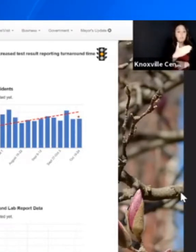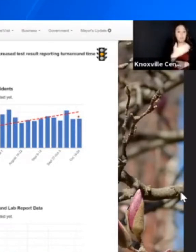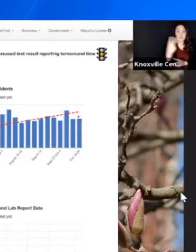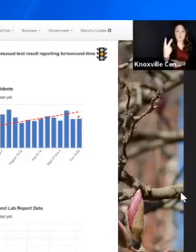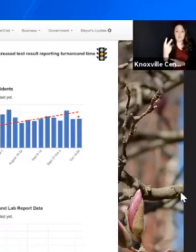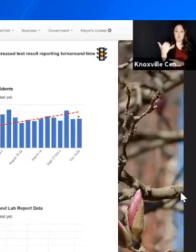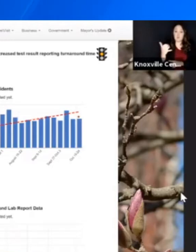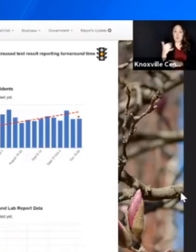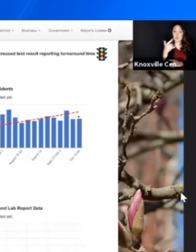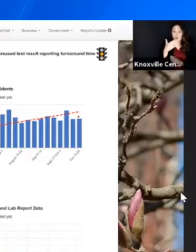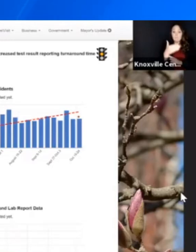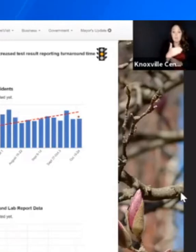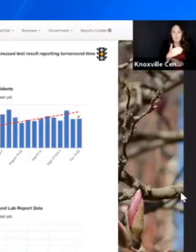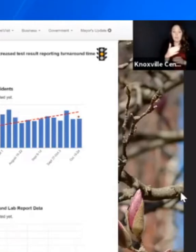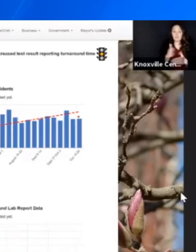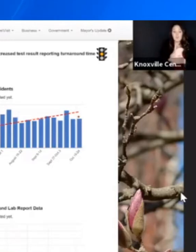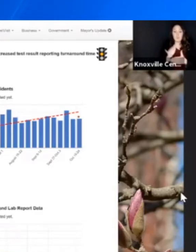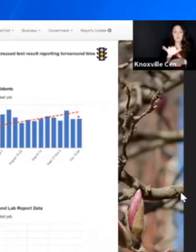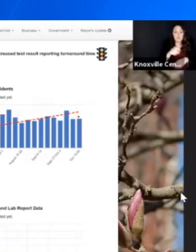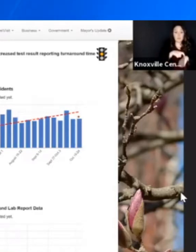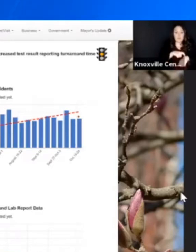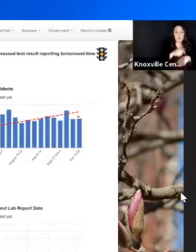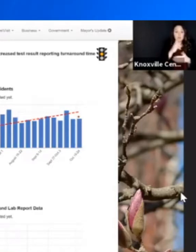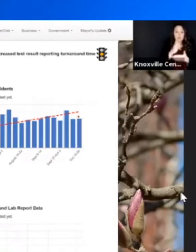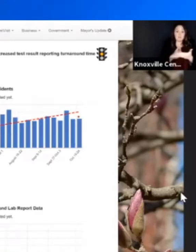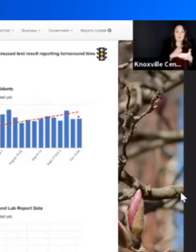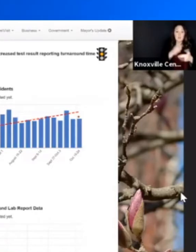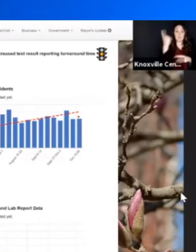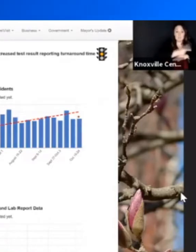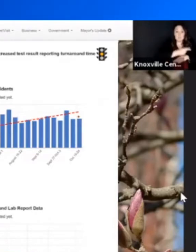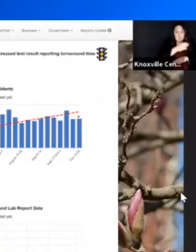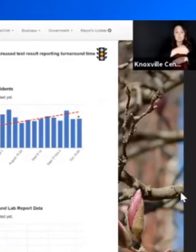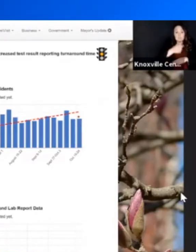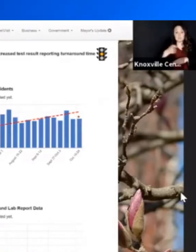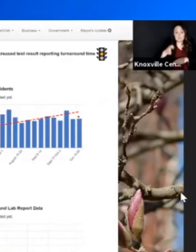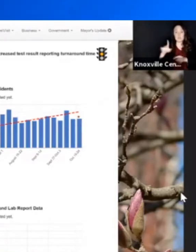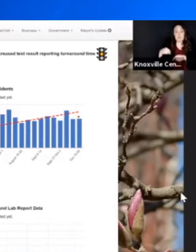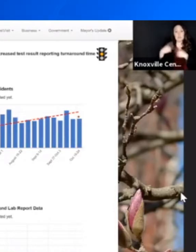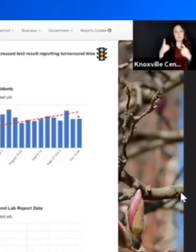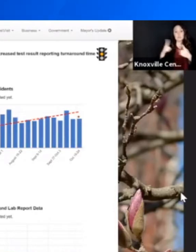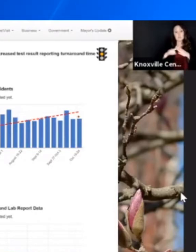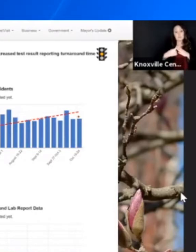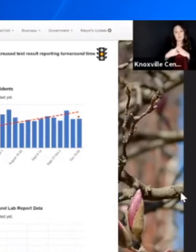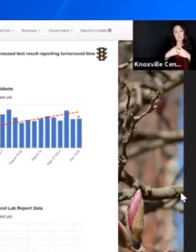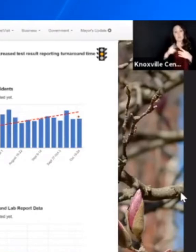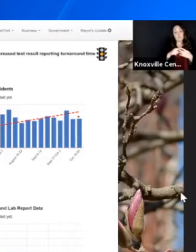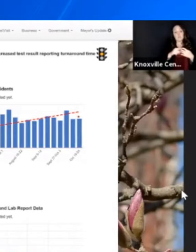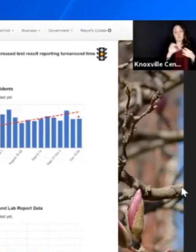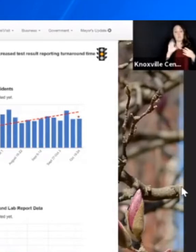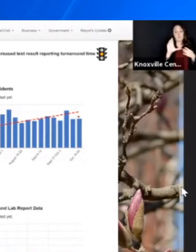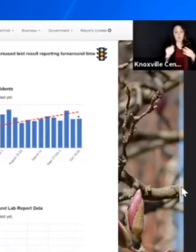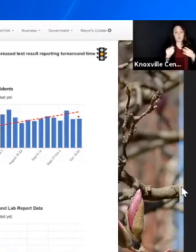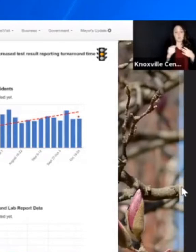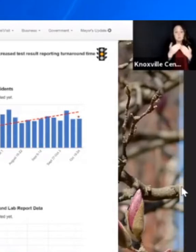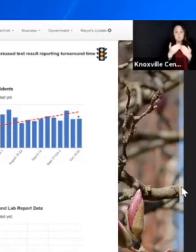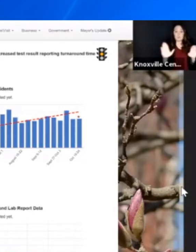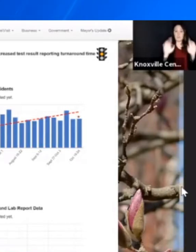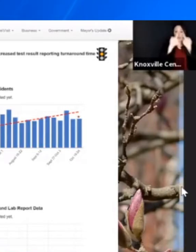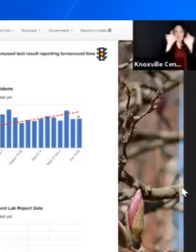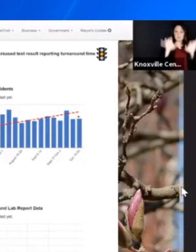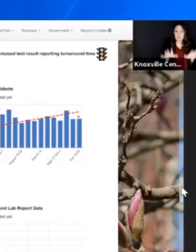period, with some of these falling on consecutive days. Since the beginning of October, overall testing seems to be trending